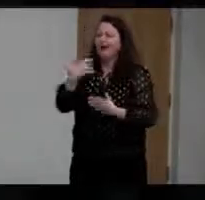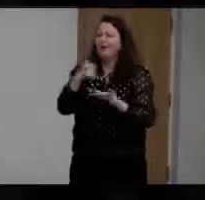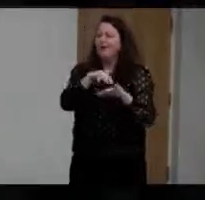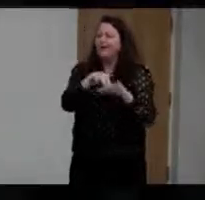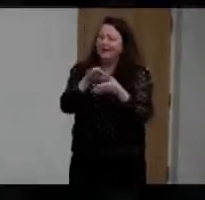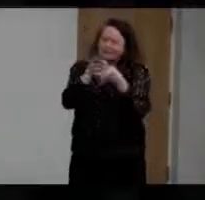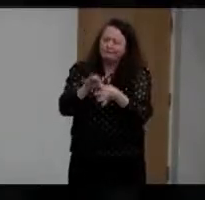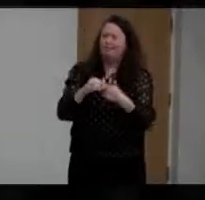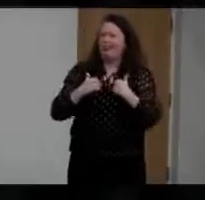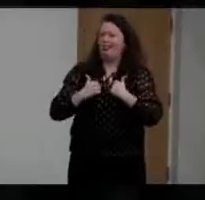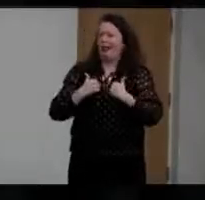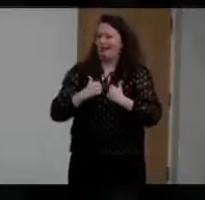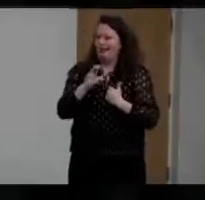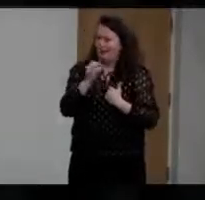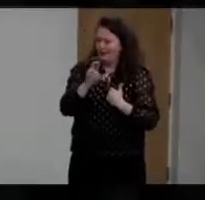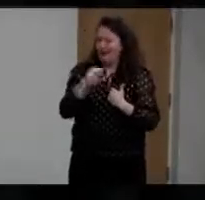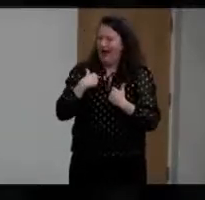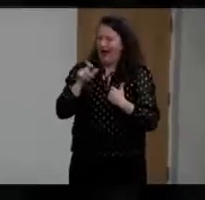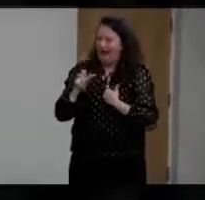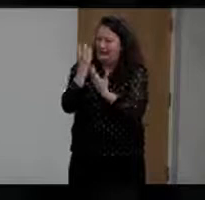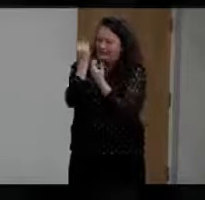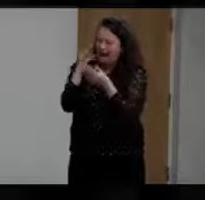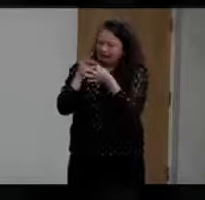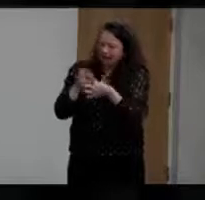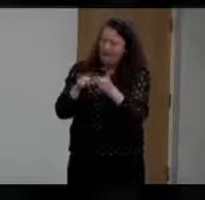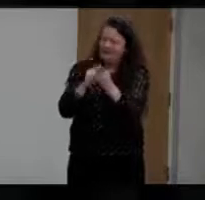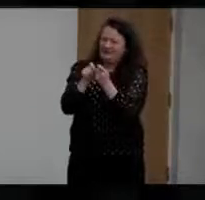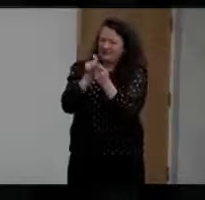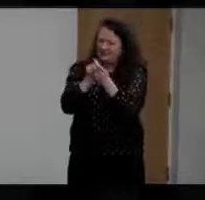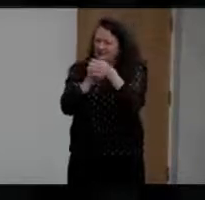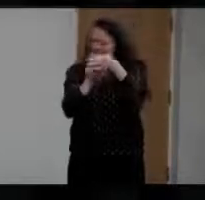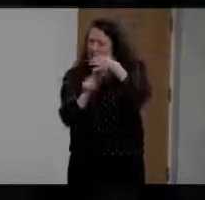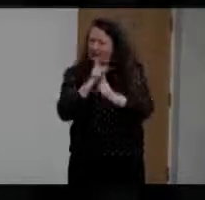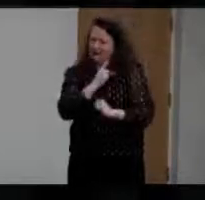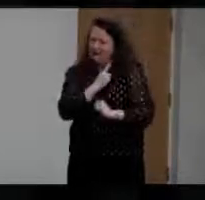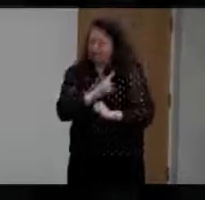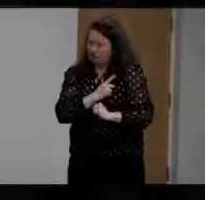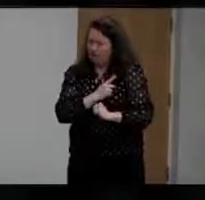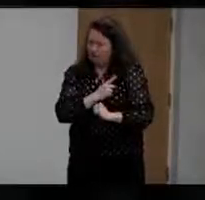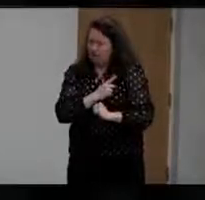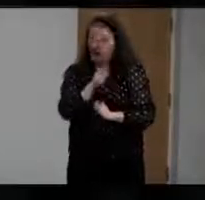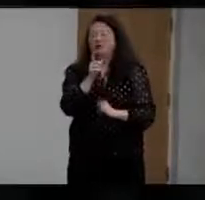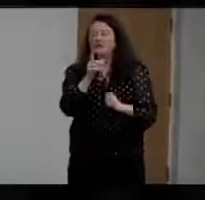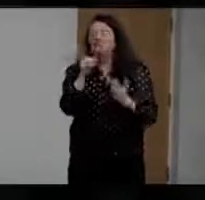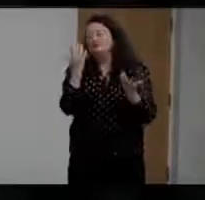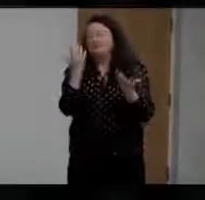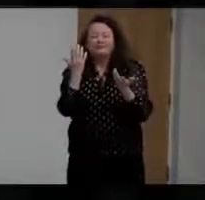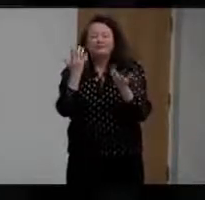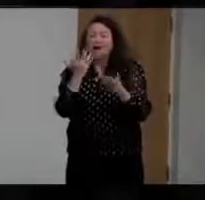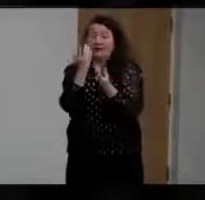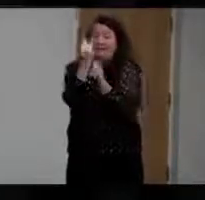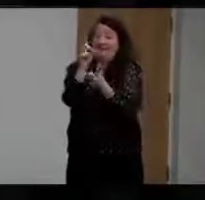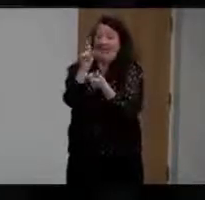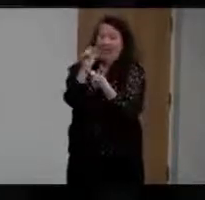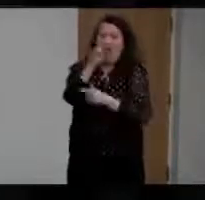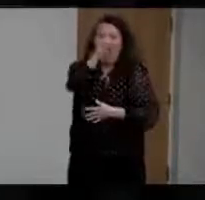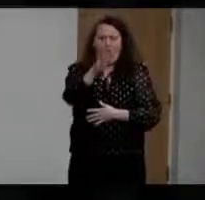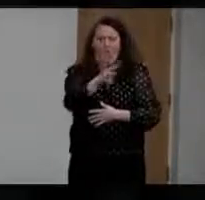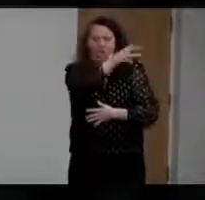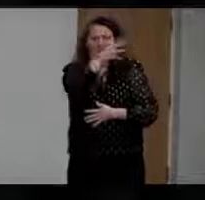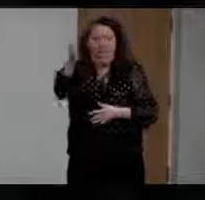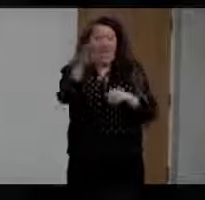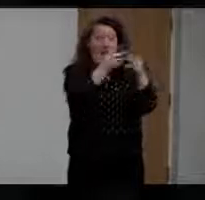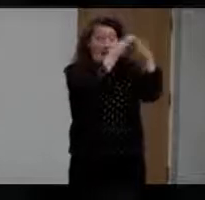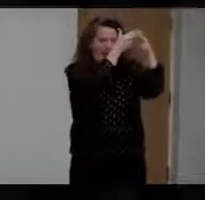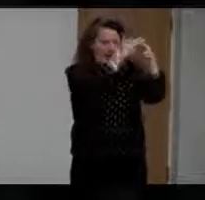want data about these patients, and I want, if you think of your data as rows and columns as a spreadsheet, the rows are patients and the columns